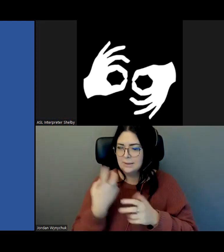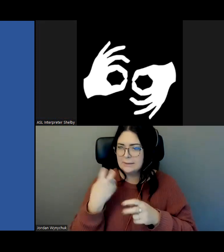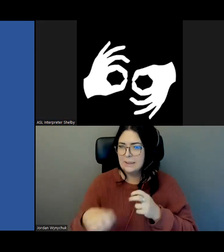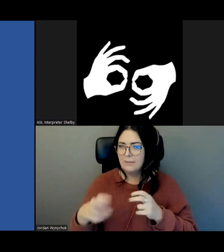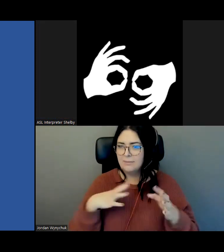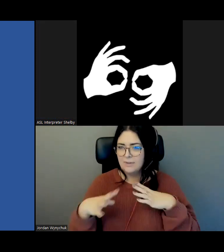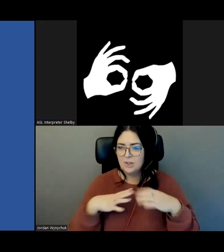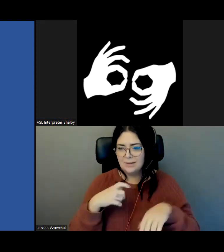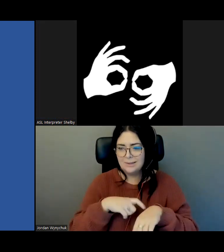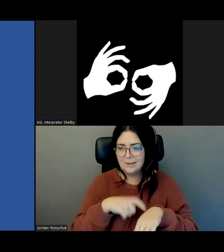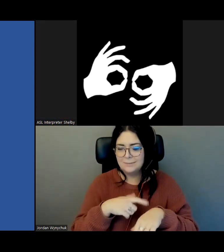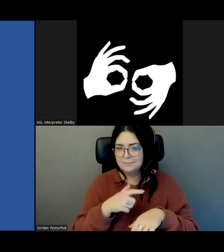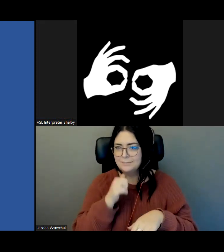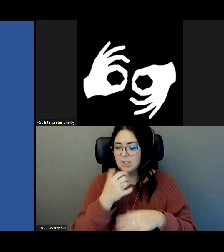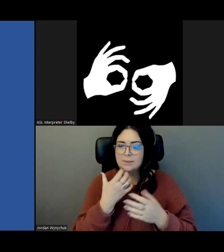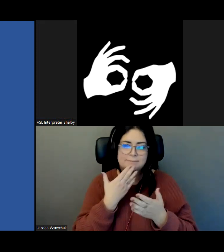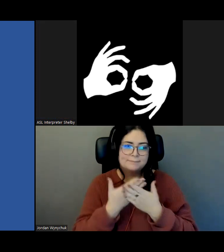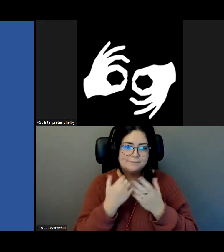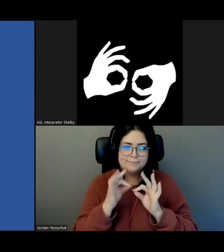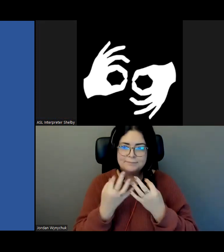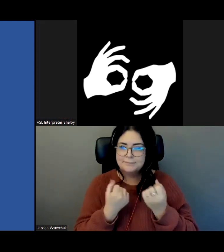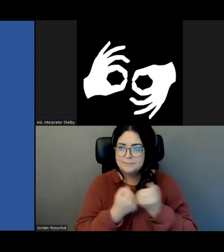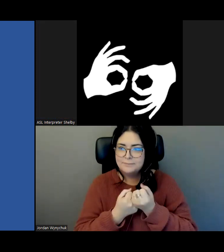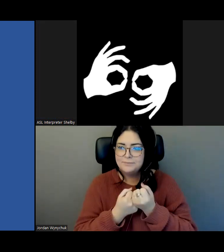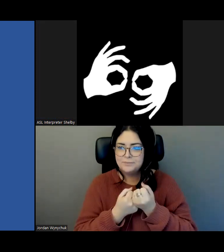maybe unfortunately they don't have that family support,